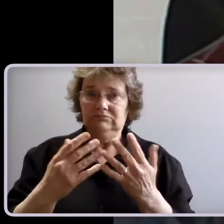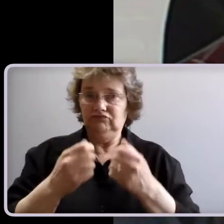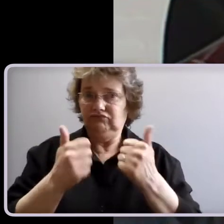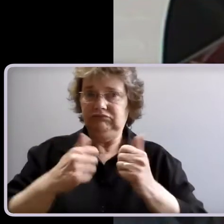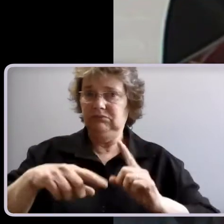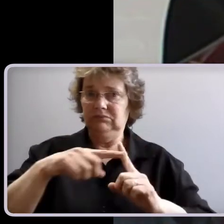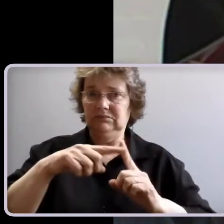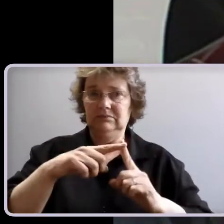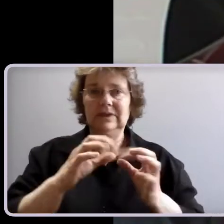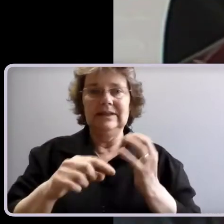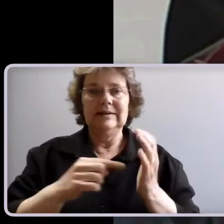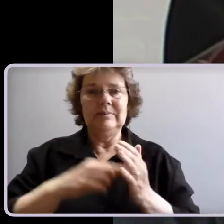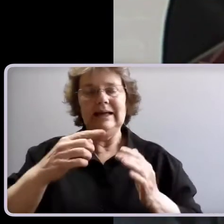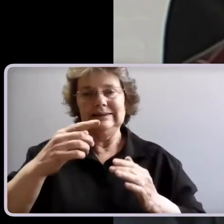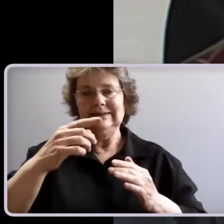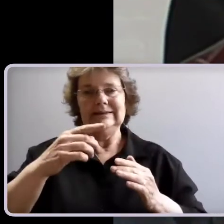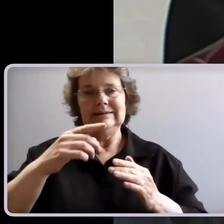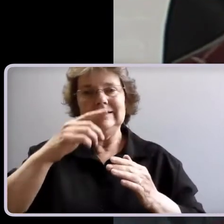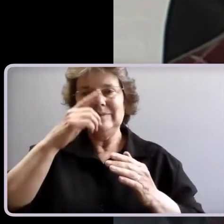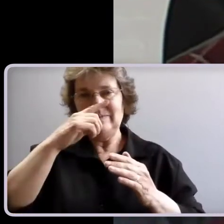at the same levels as everybody else.